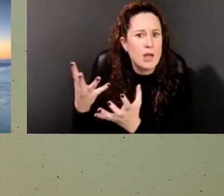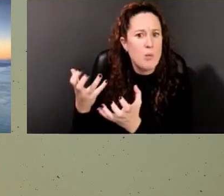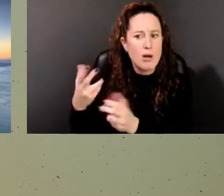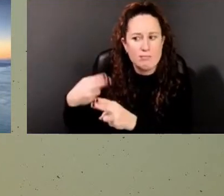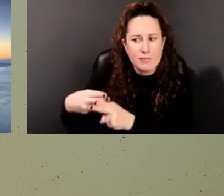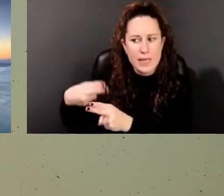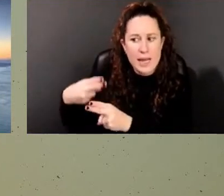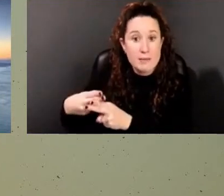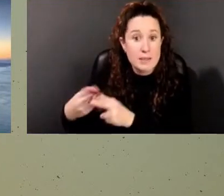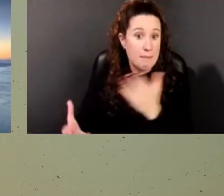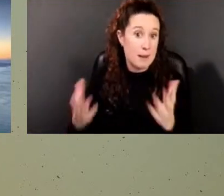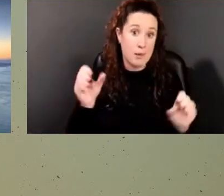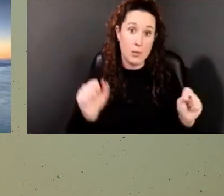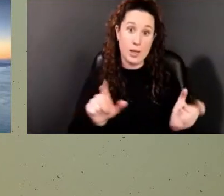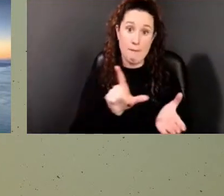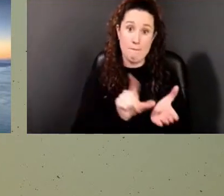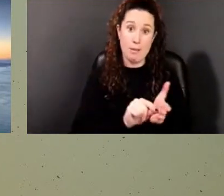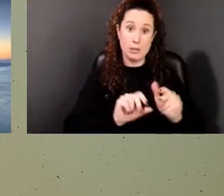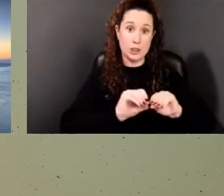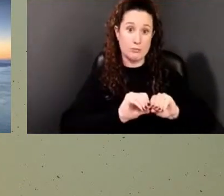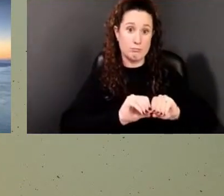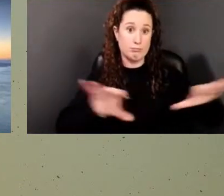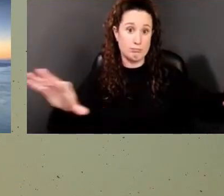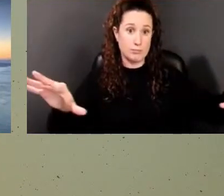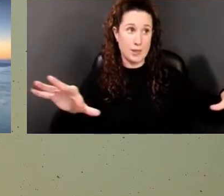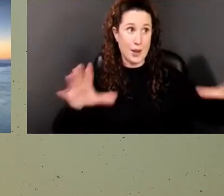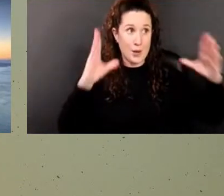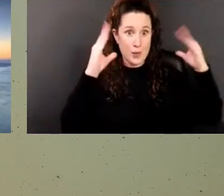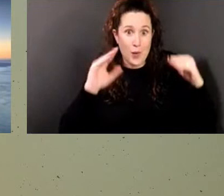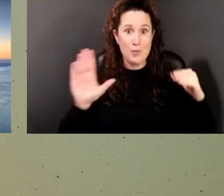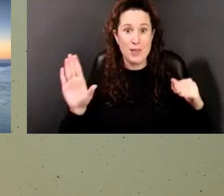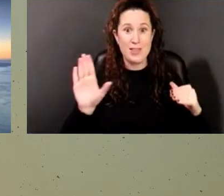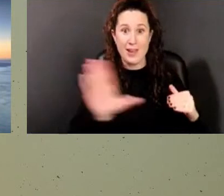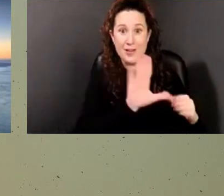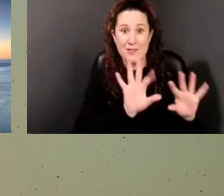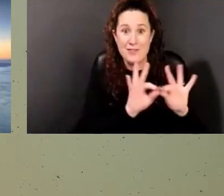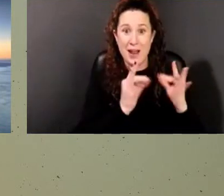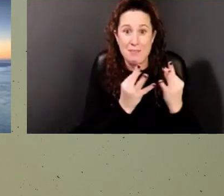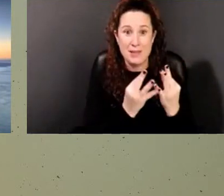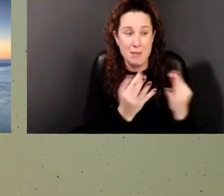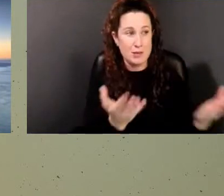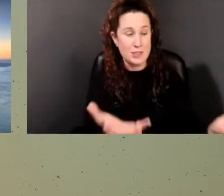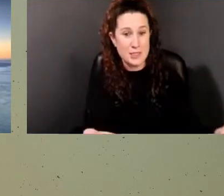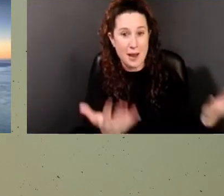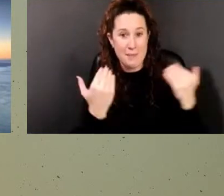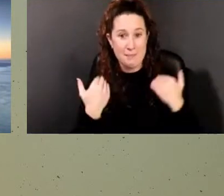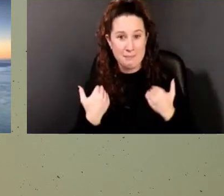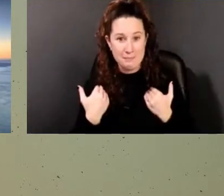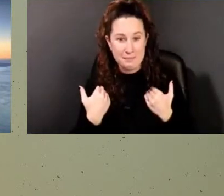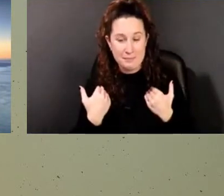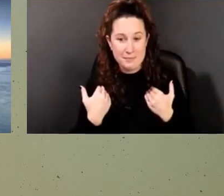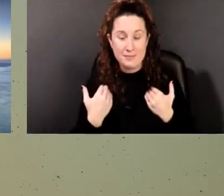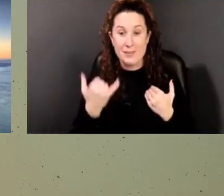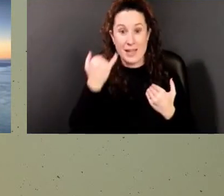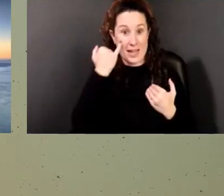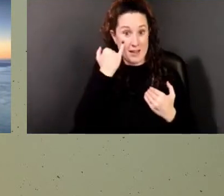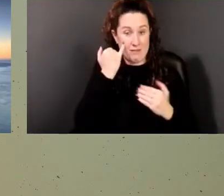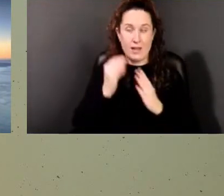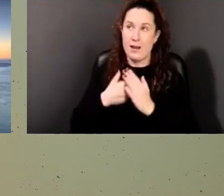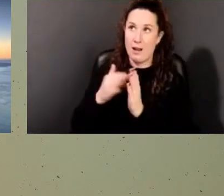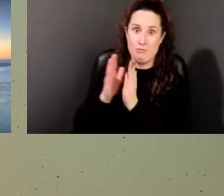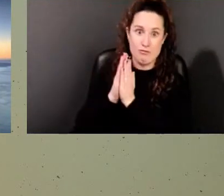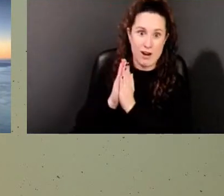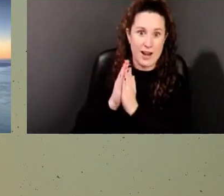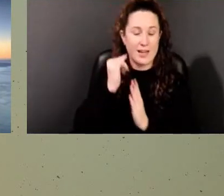forward. And I am really praying that if that happens, that people will come